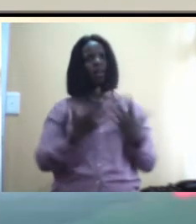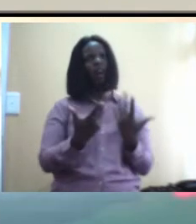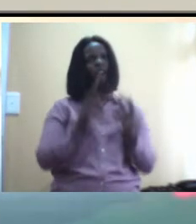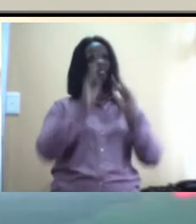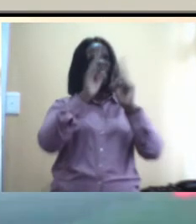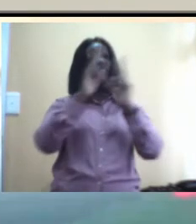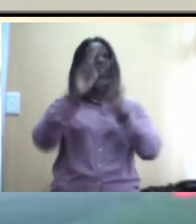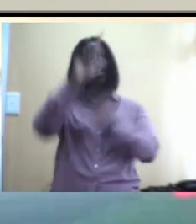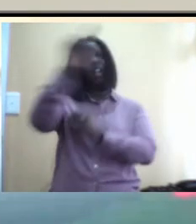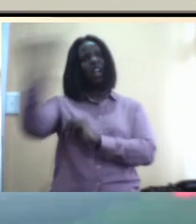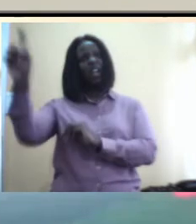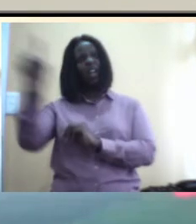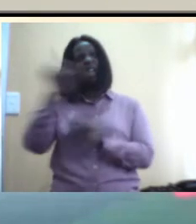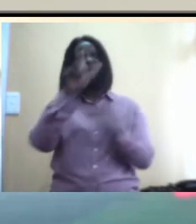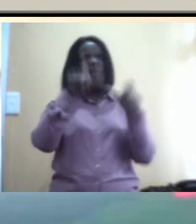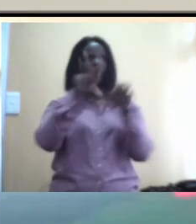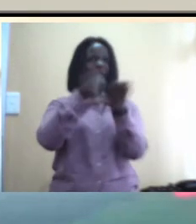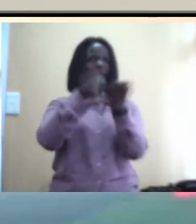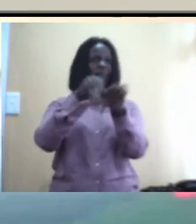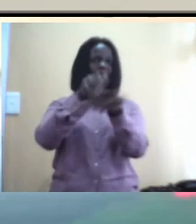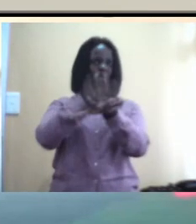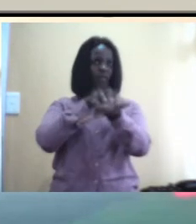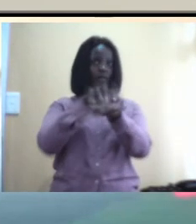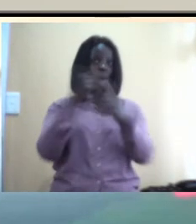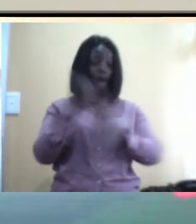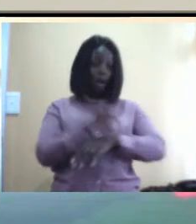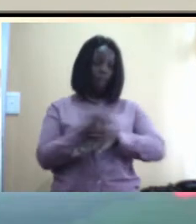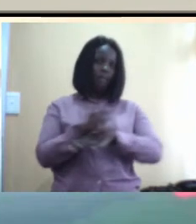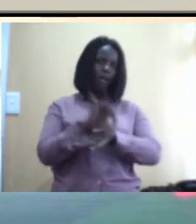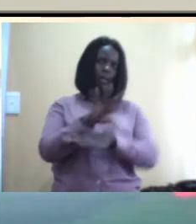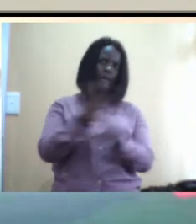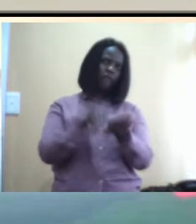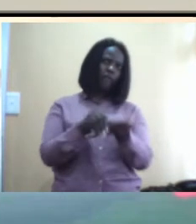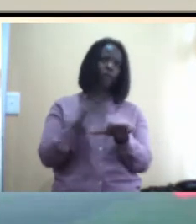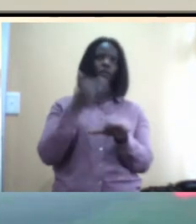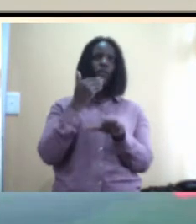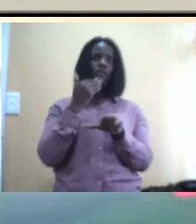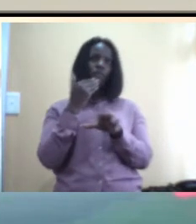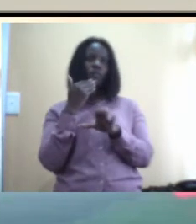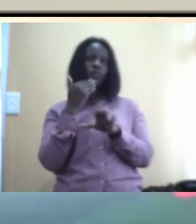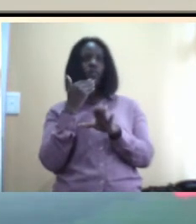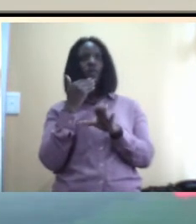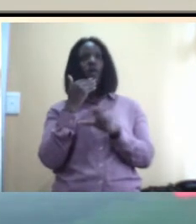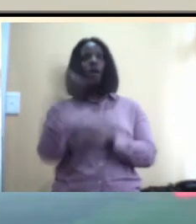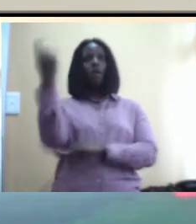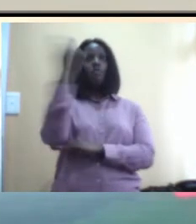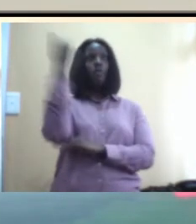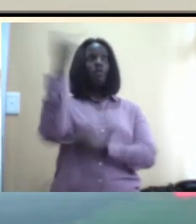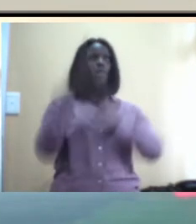industry. The plan now incorporates the rural development strategy.